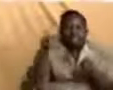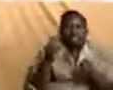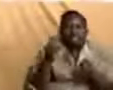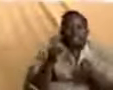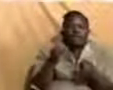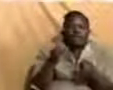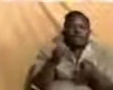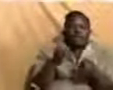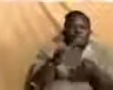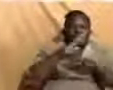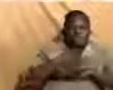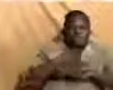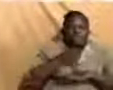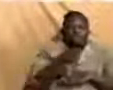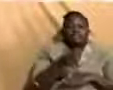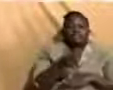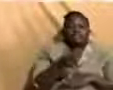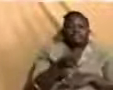leave the matter to rest there.